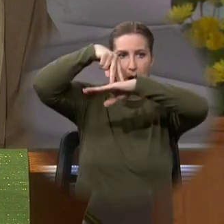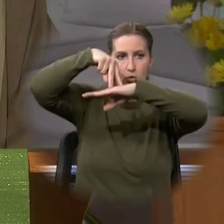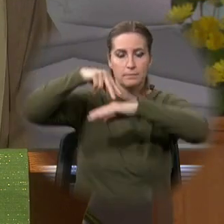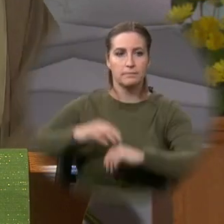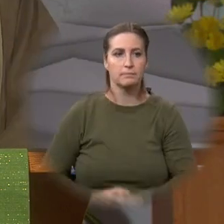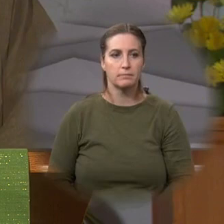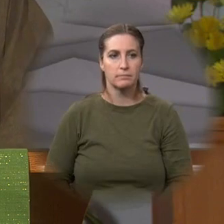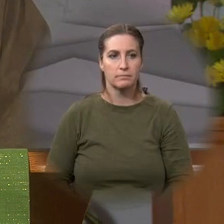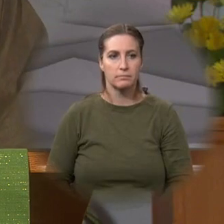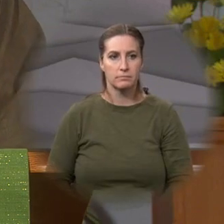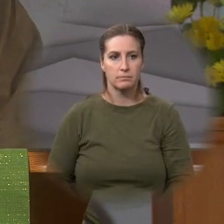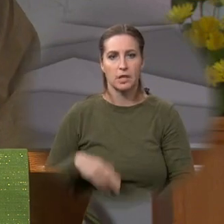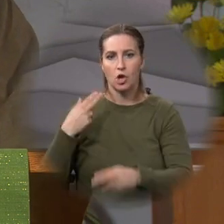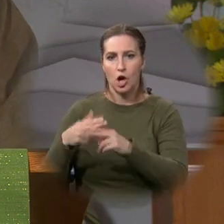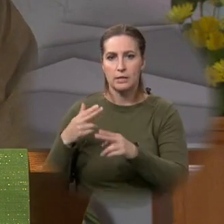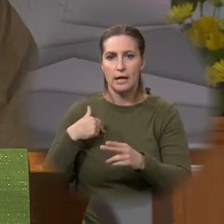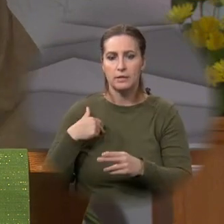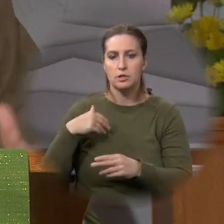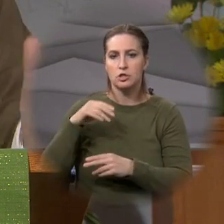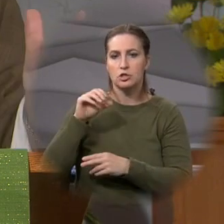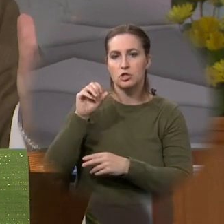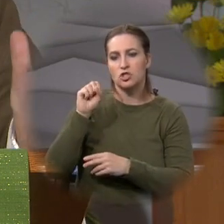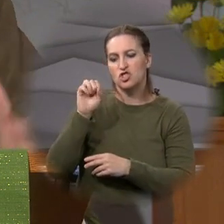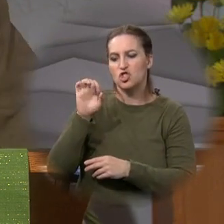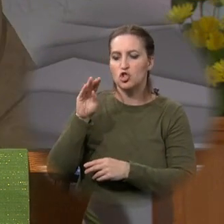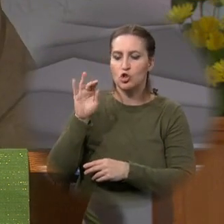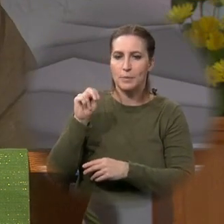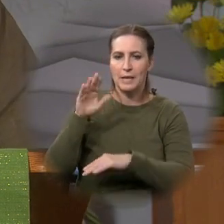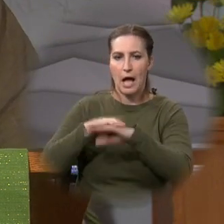He calls it the Sermon on the Plain.